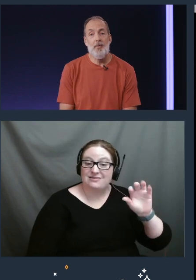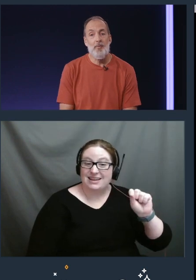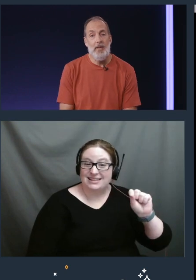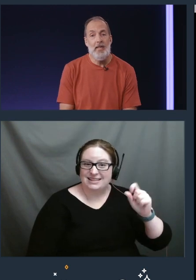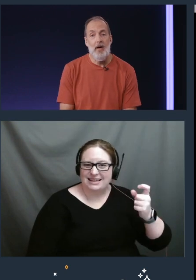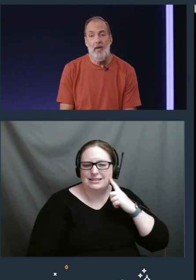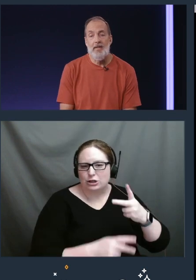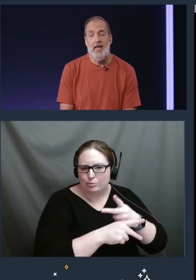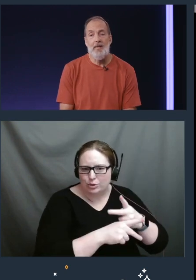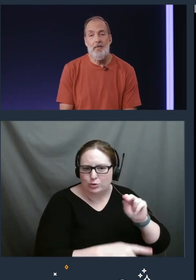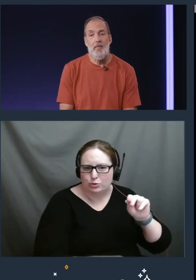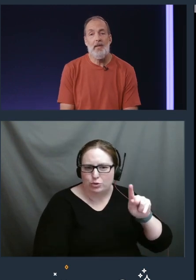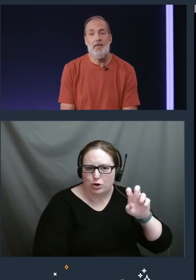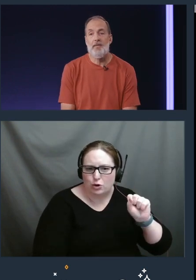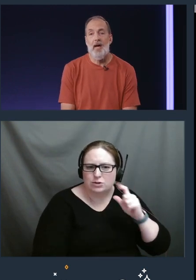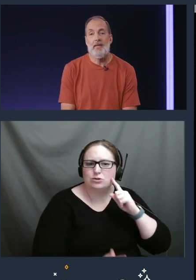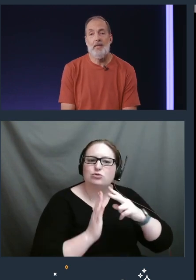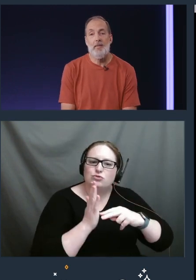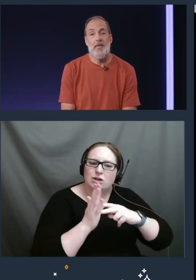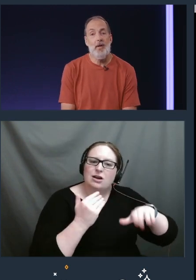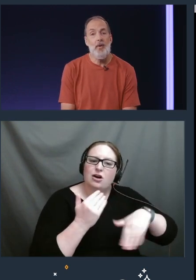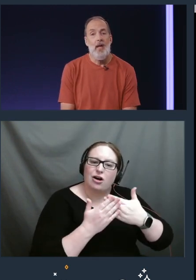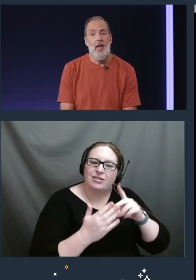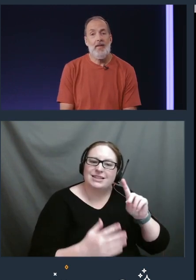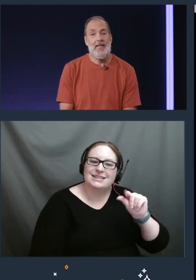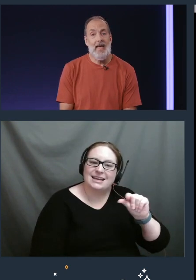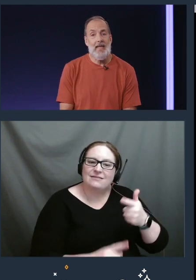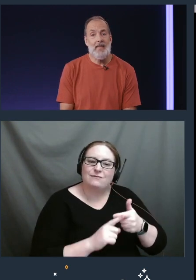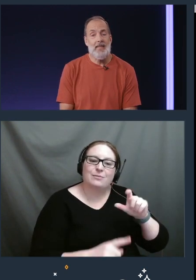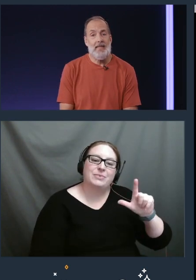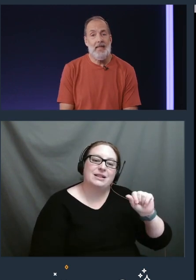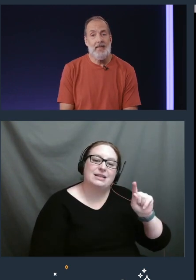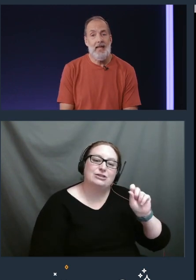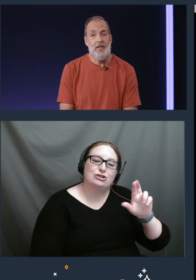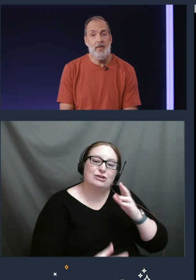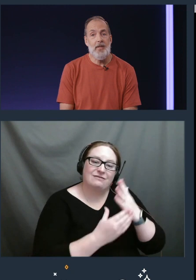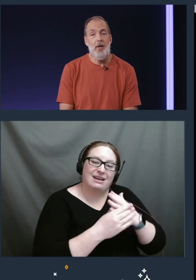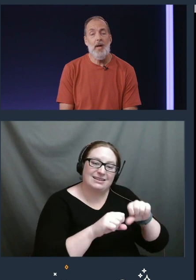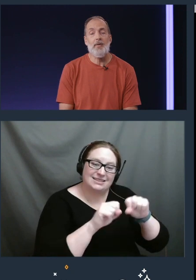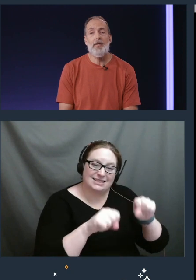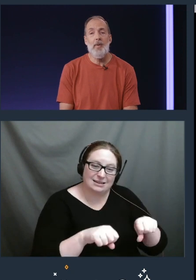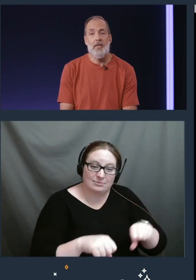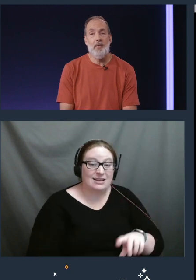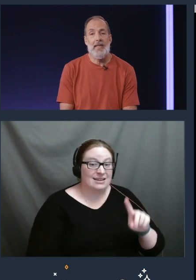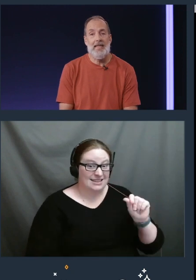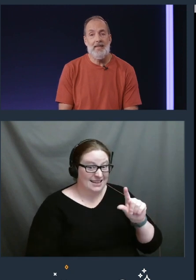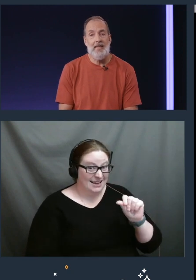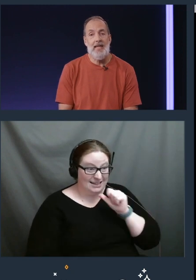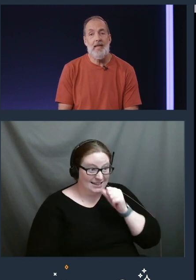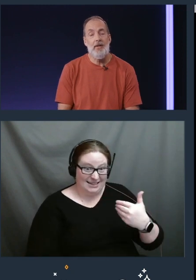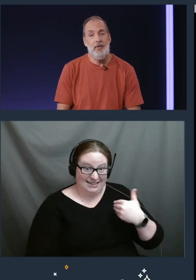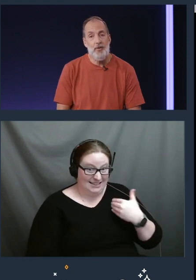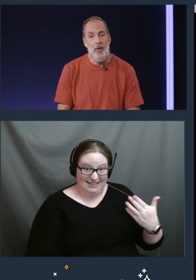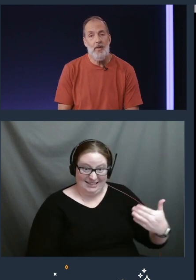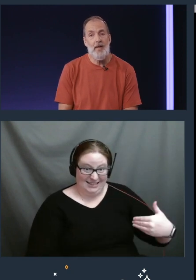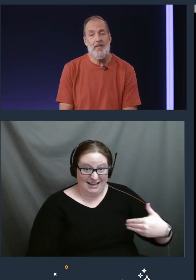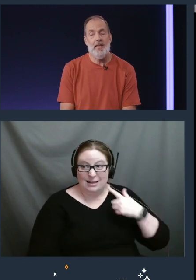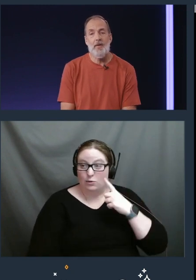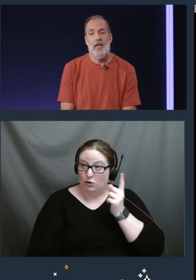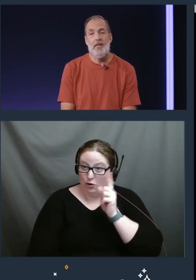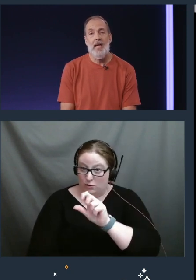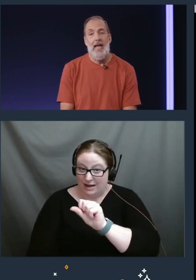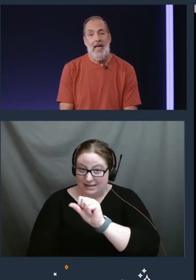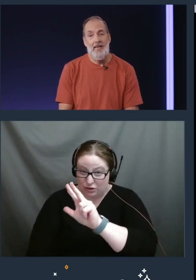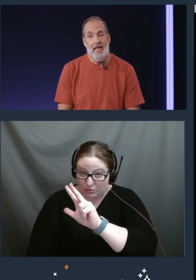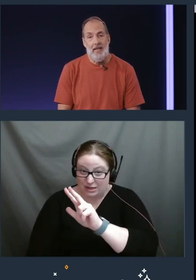nodes to read all the data from the Lustre file system. So the data doesn't exist yet, so it's going to go out to S3, get that data, store it in FSX